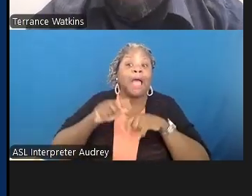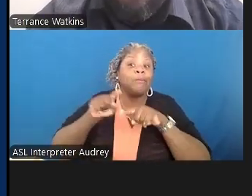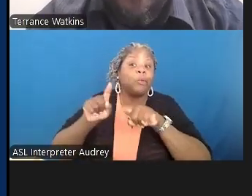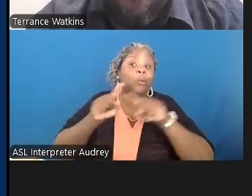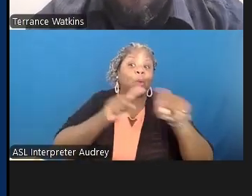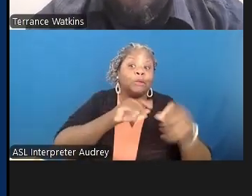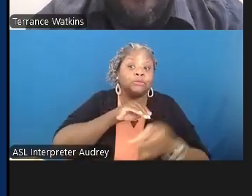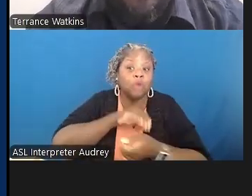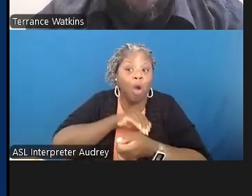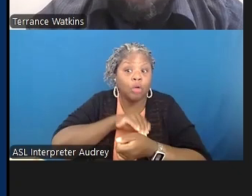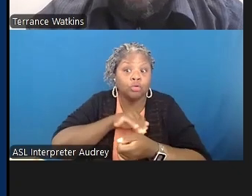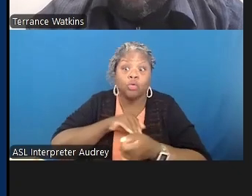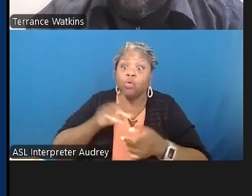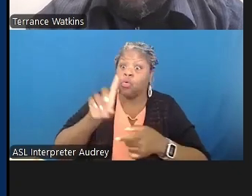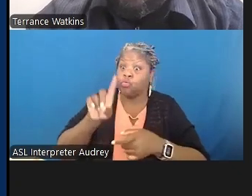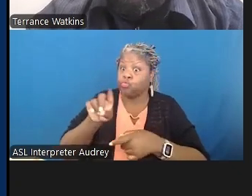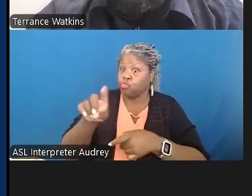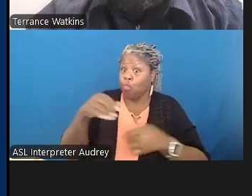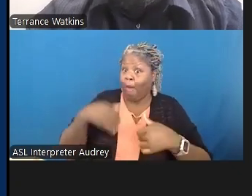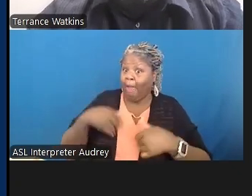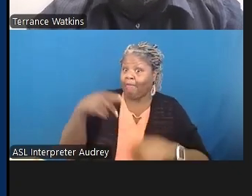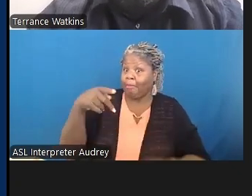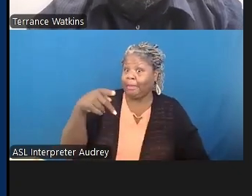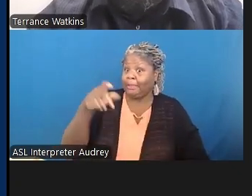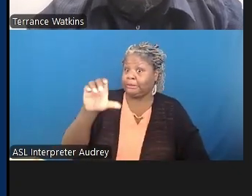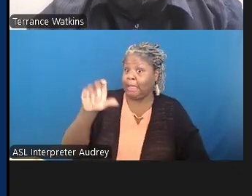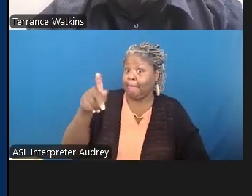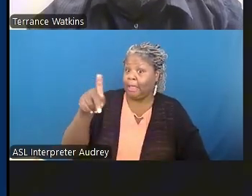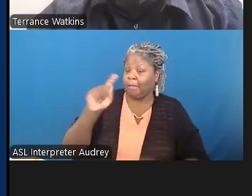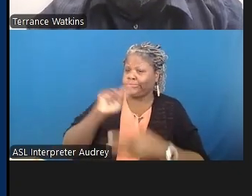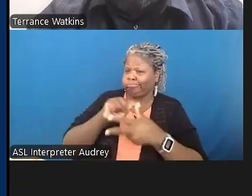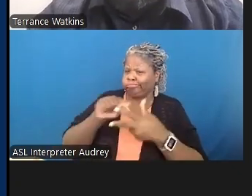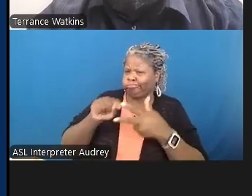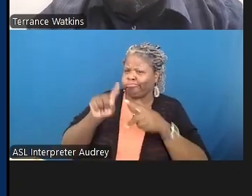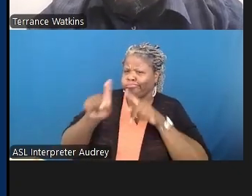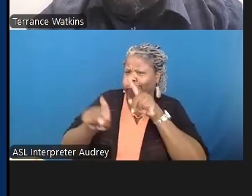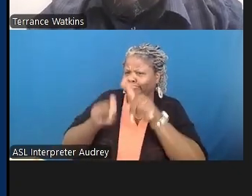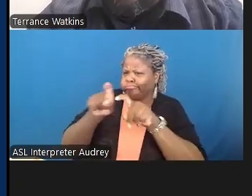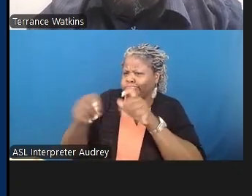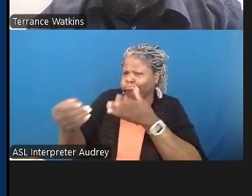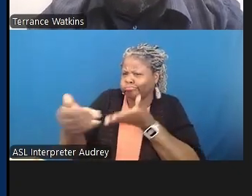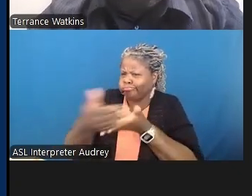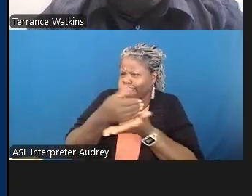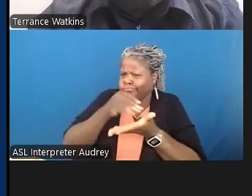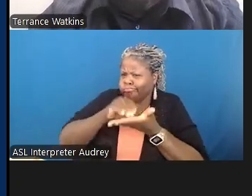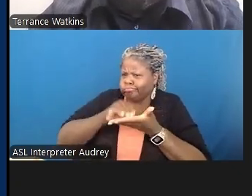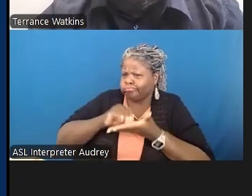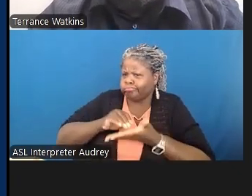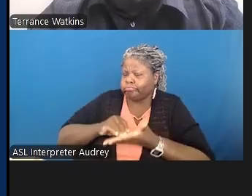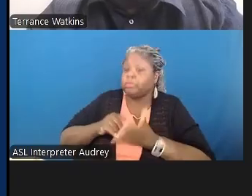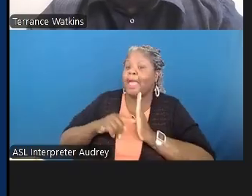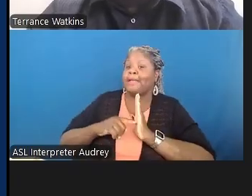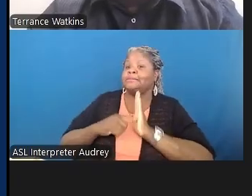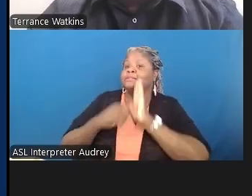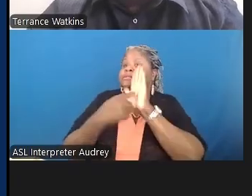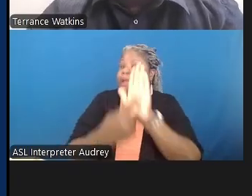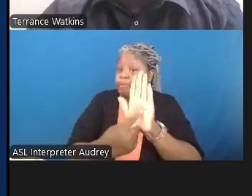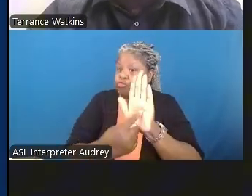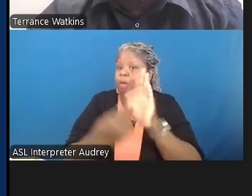have a primary care provider? These we hope to be able to demonstrate that there is a